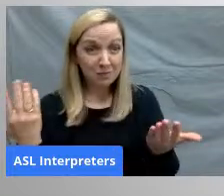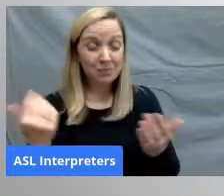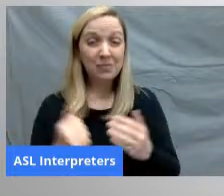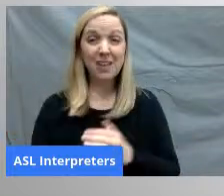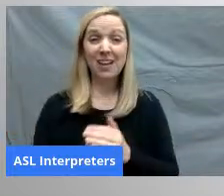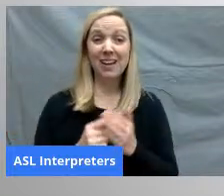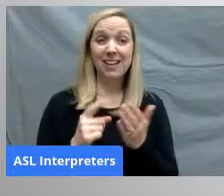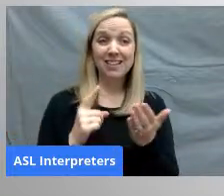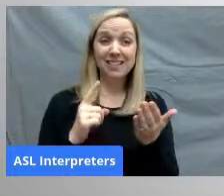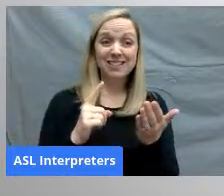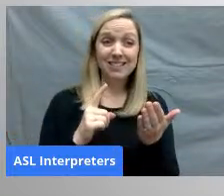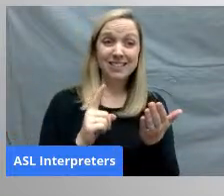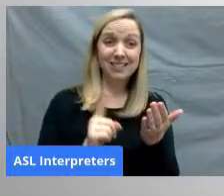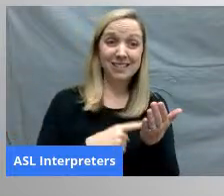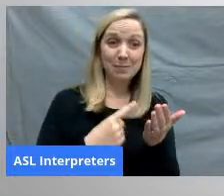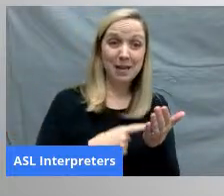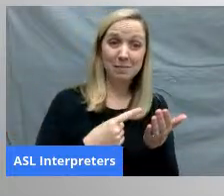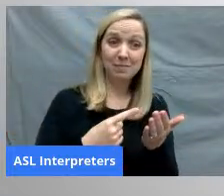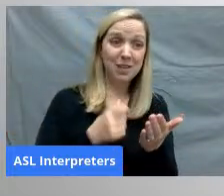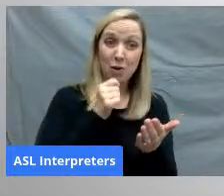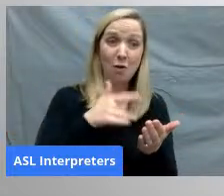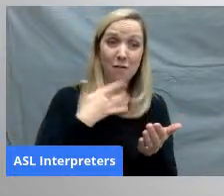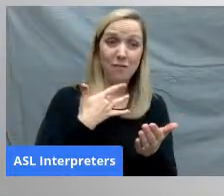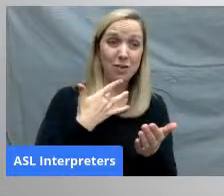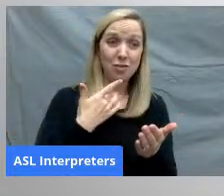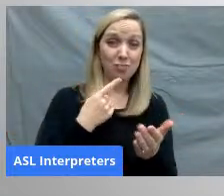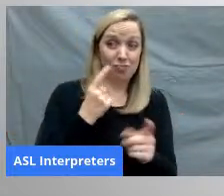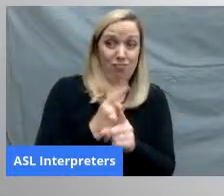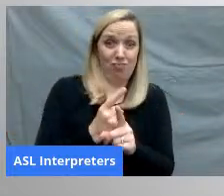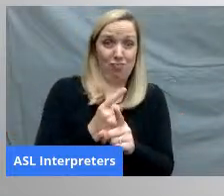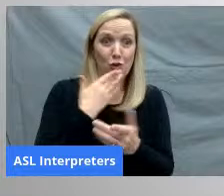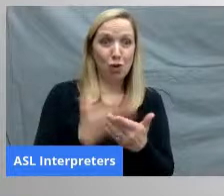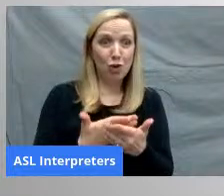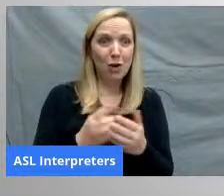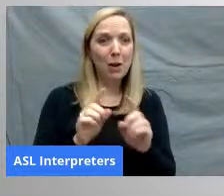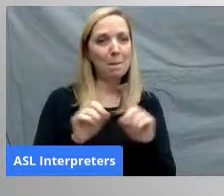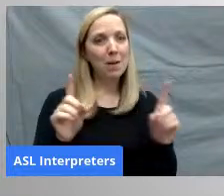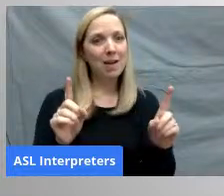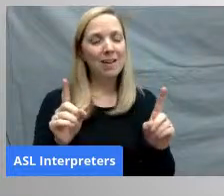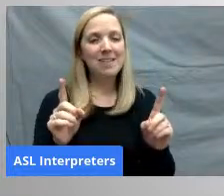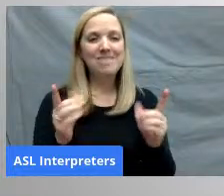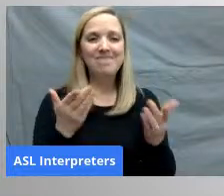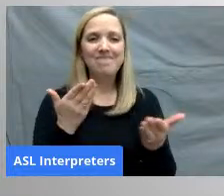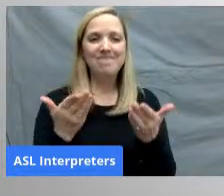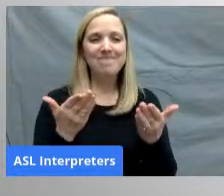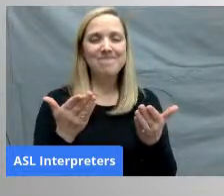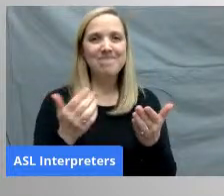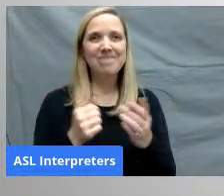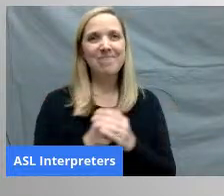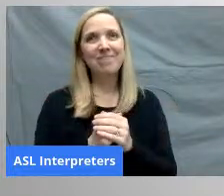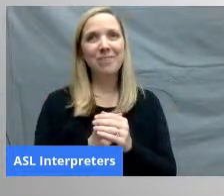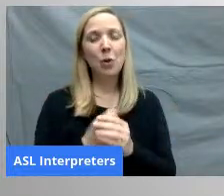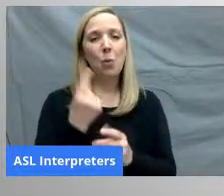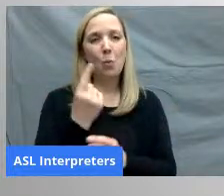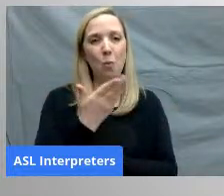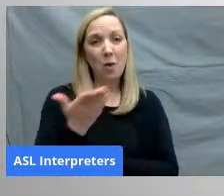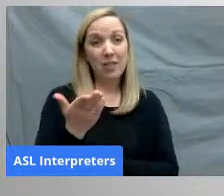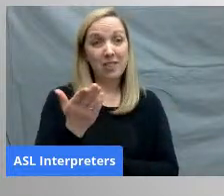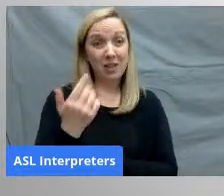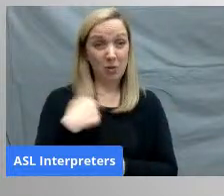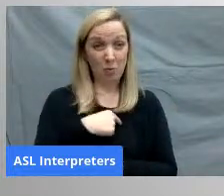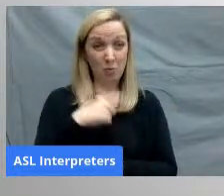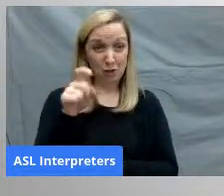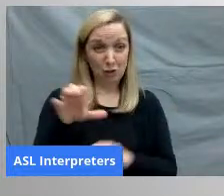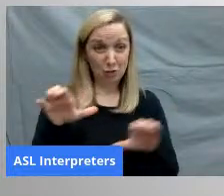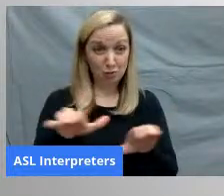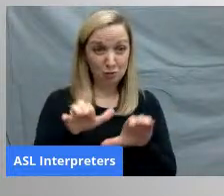of doesn't feel too good, but, you know, I think one of the things that we can do is continue to share the feedback that